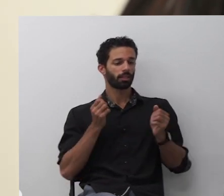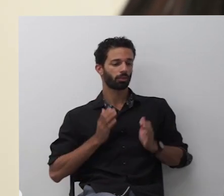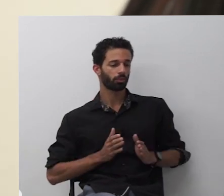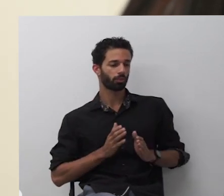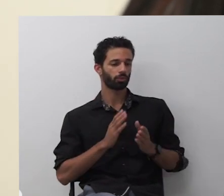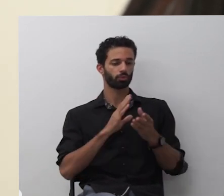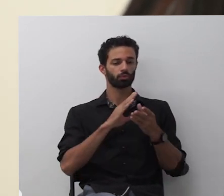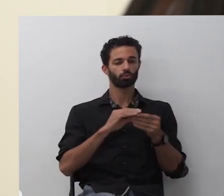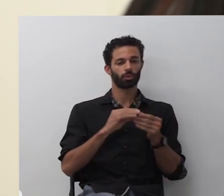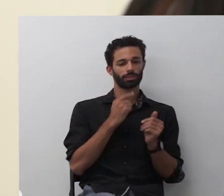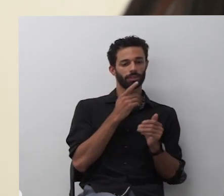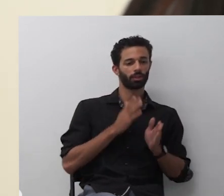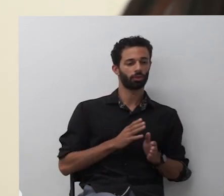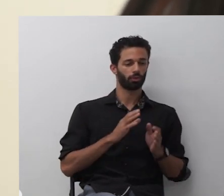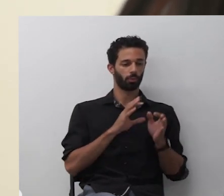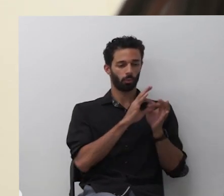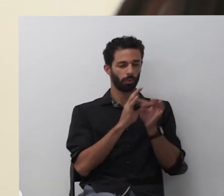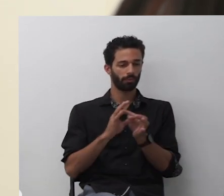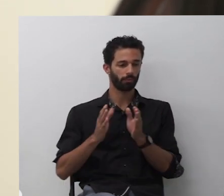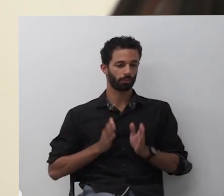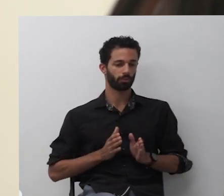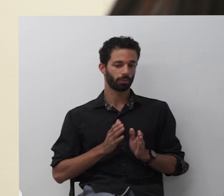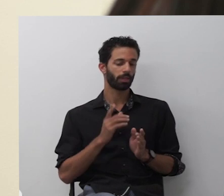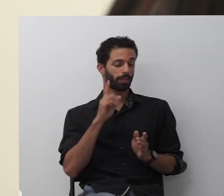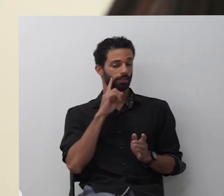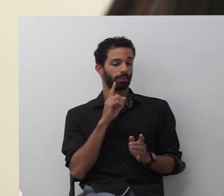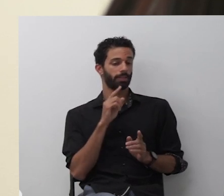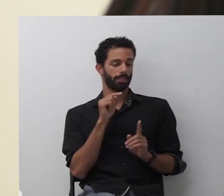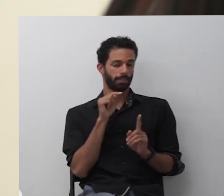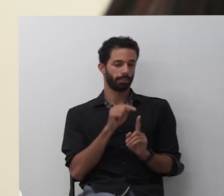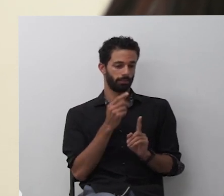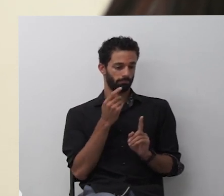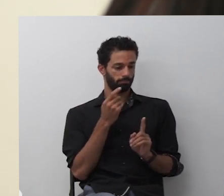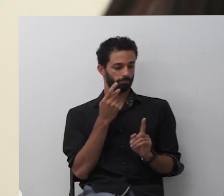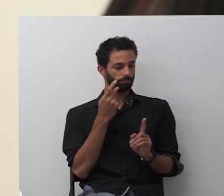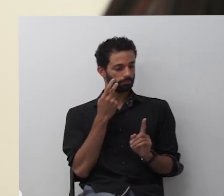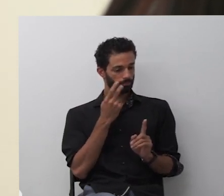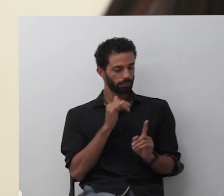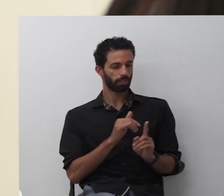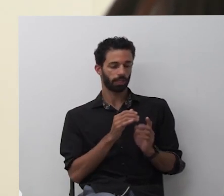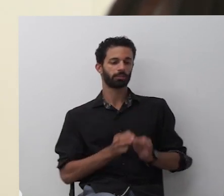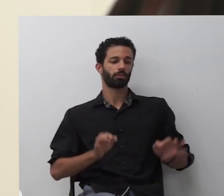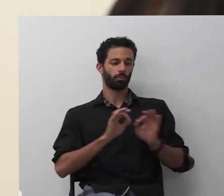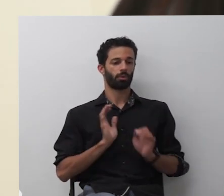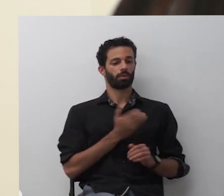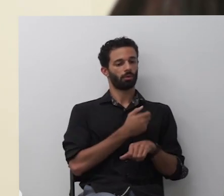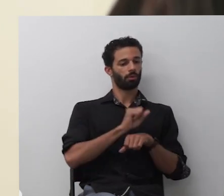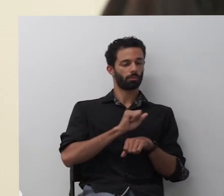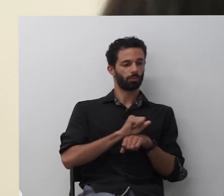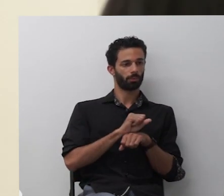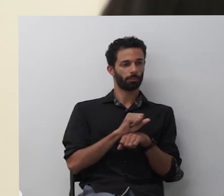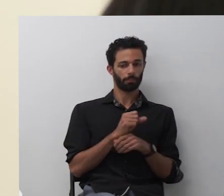storyteller, weaver, I think that has been so important in our work. I mean, what you